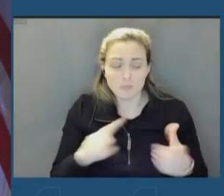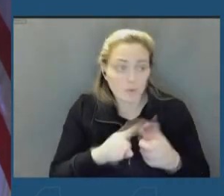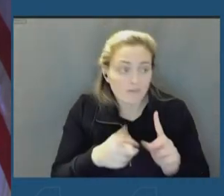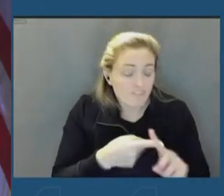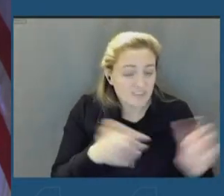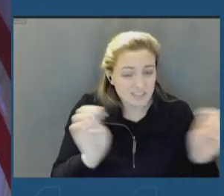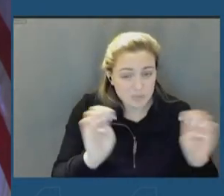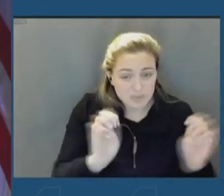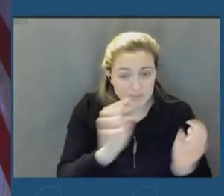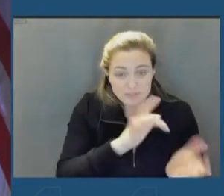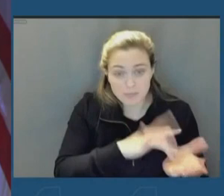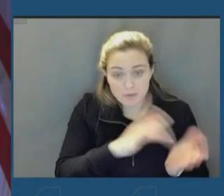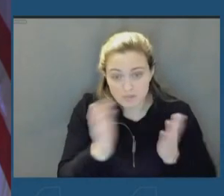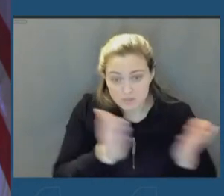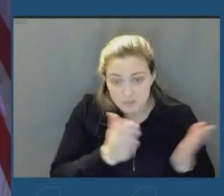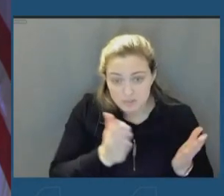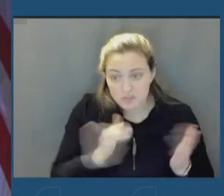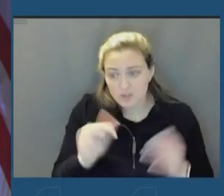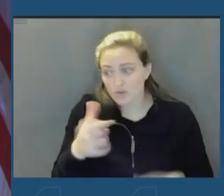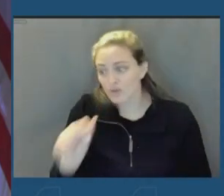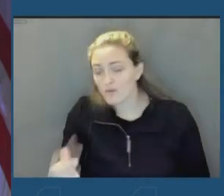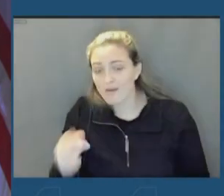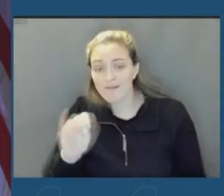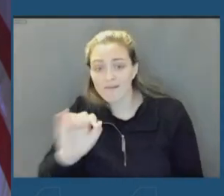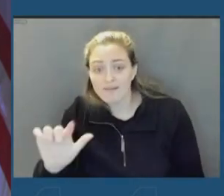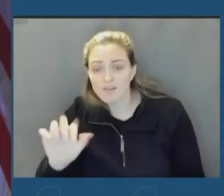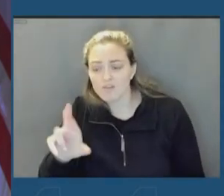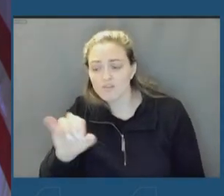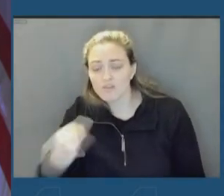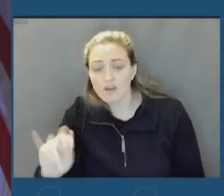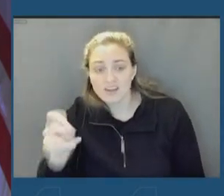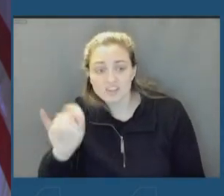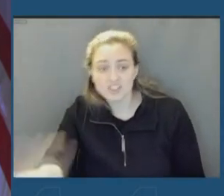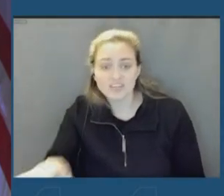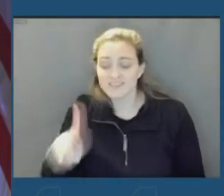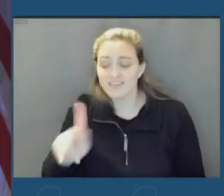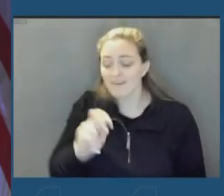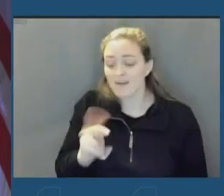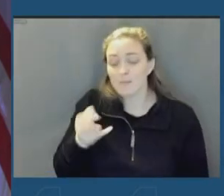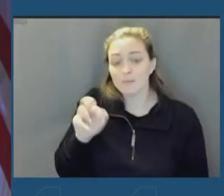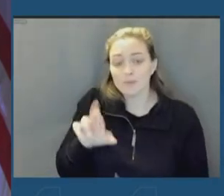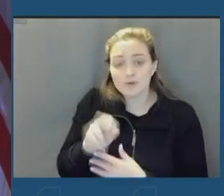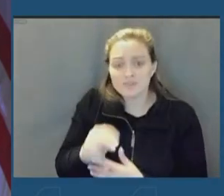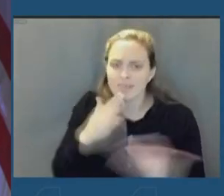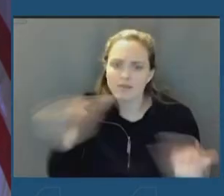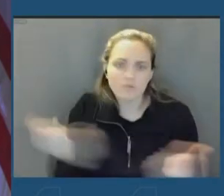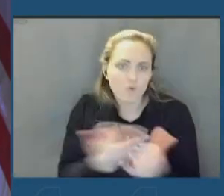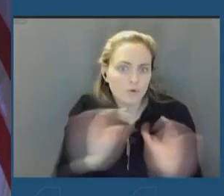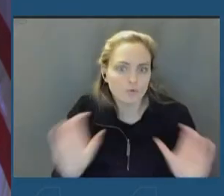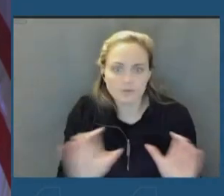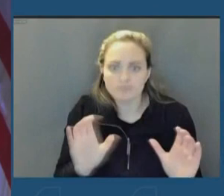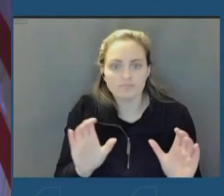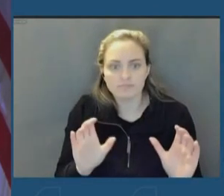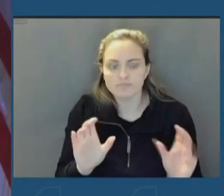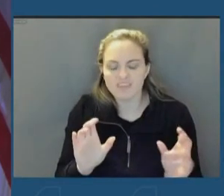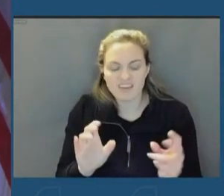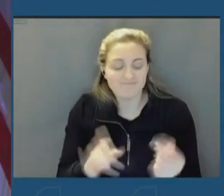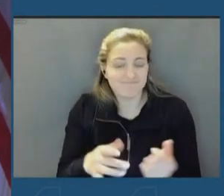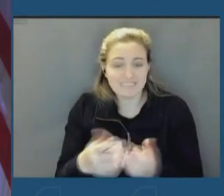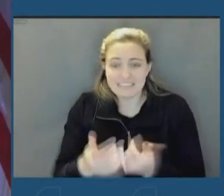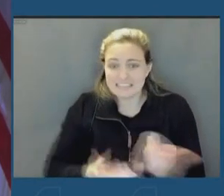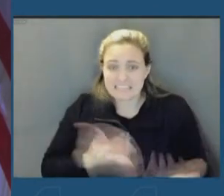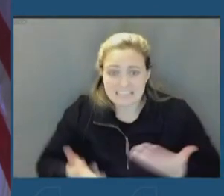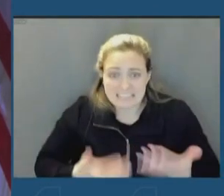Emergency Medical Services, Greg Gill, Ryan Sheedy and his team, Ken Peterson, thank you for all that you did. At the heat of the time when it was